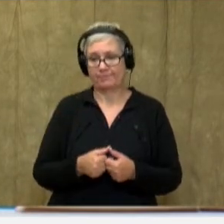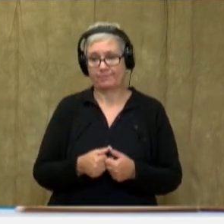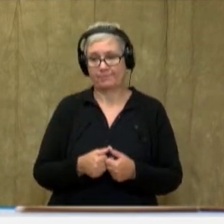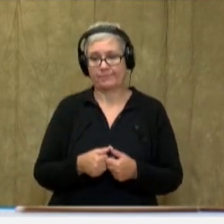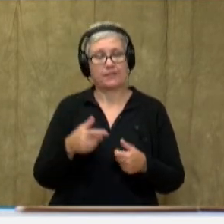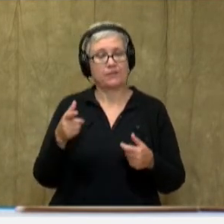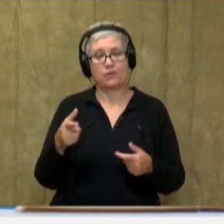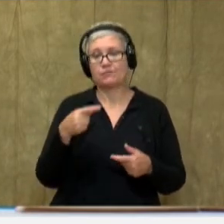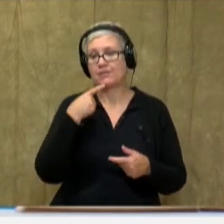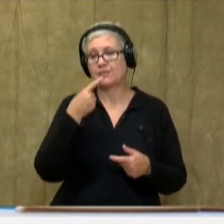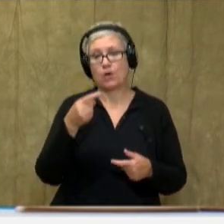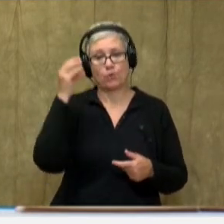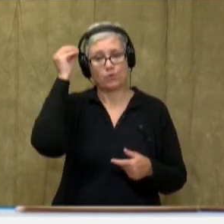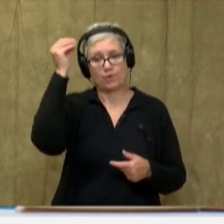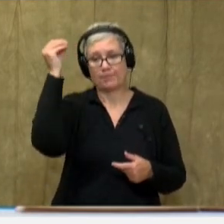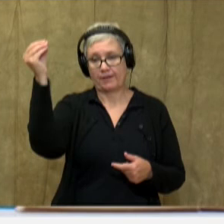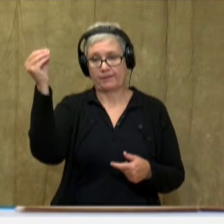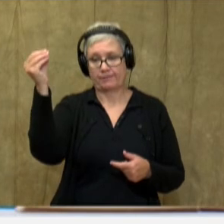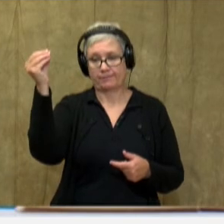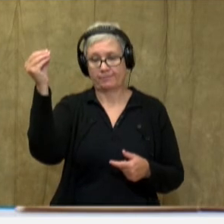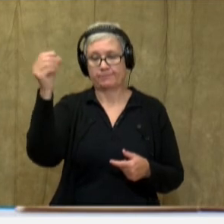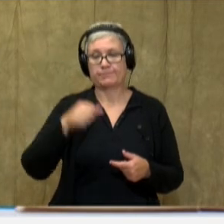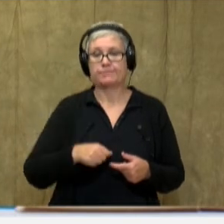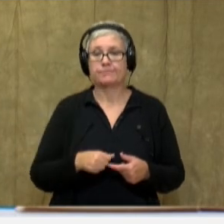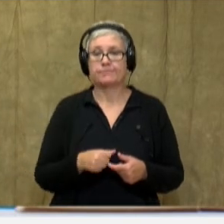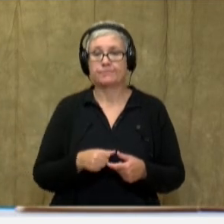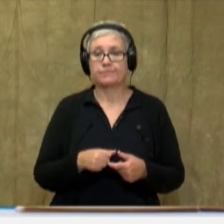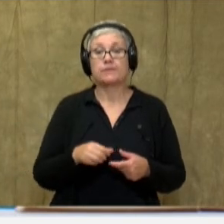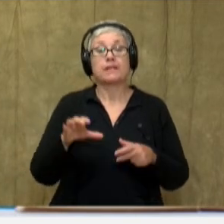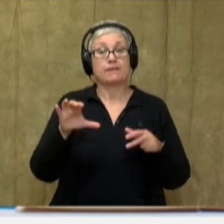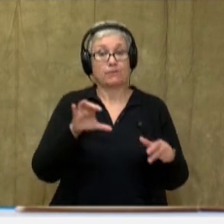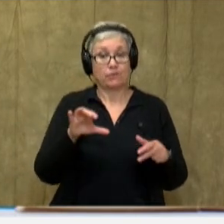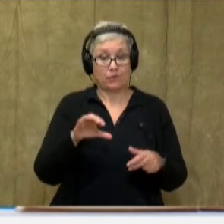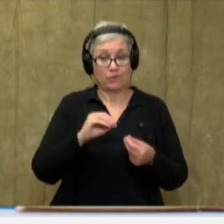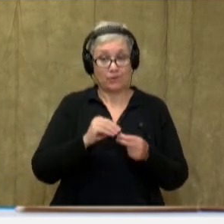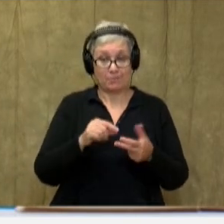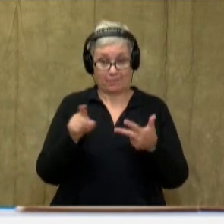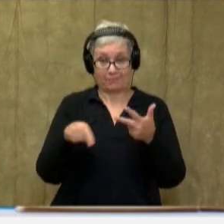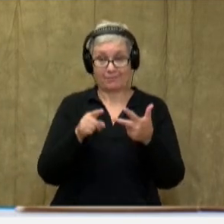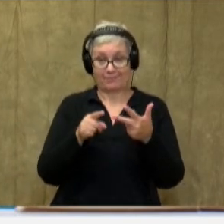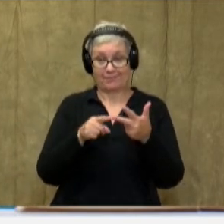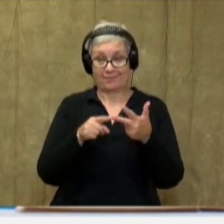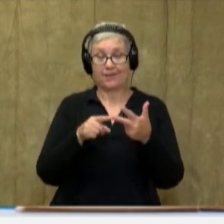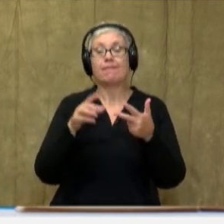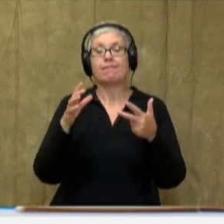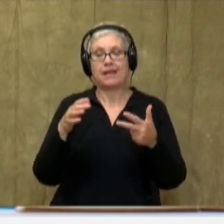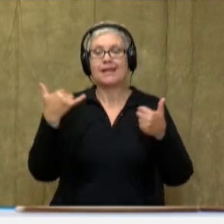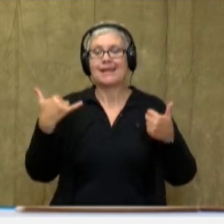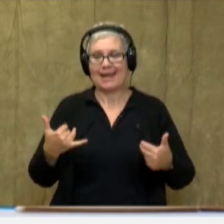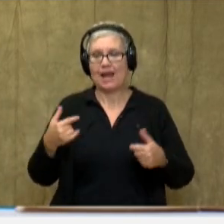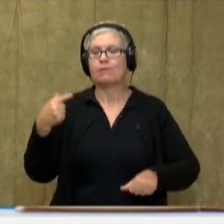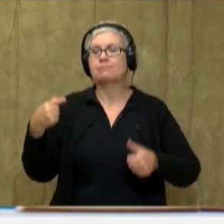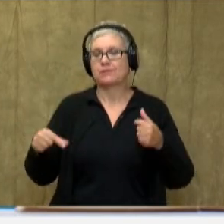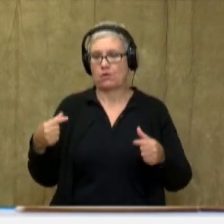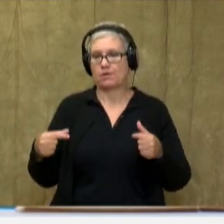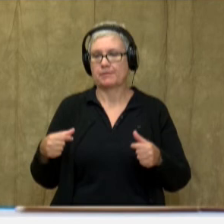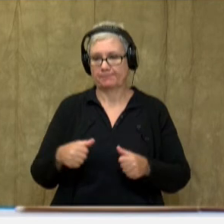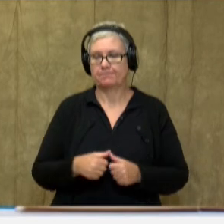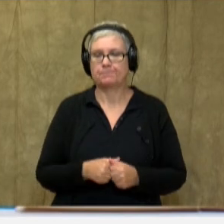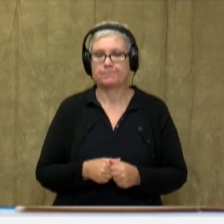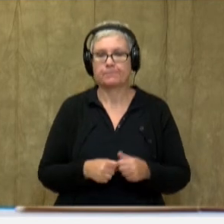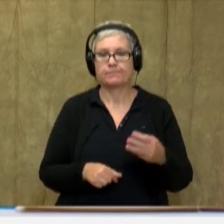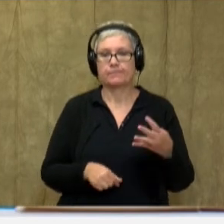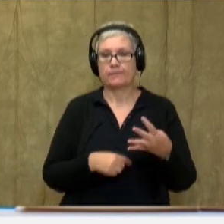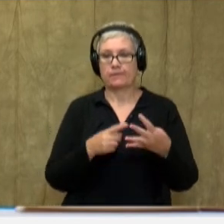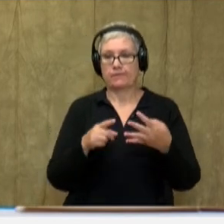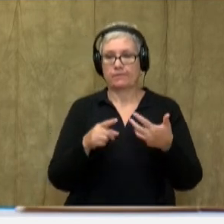regurgitated your opinion. That's all that you've done. But if you do number 3, you have stepped it up and made it an argument. And then number 4,